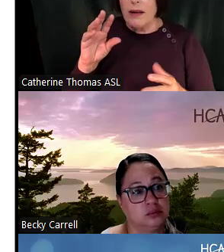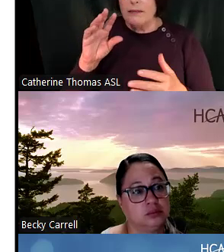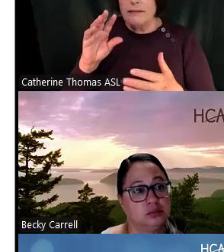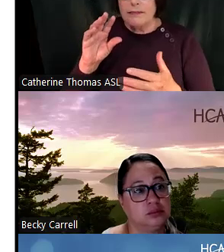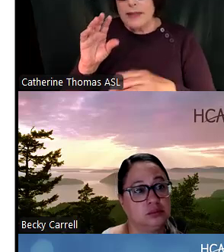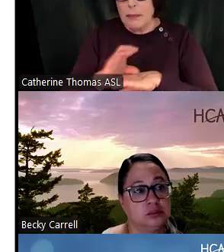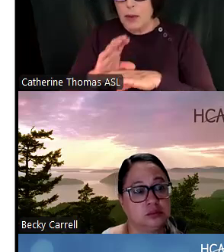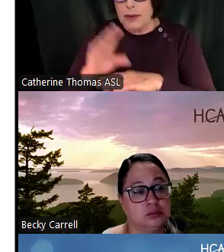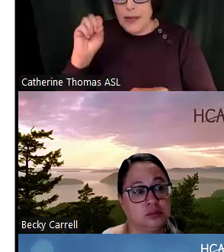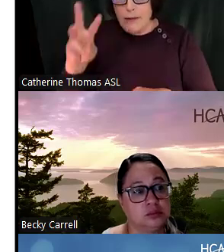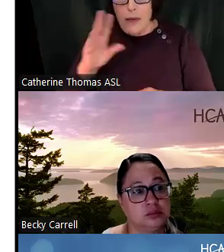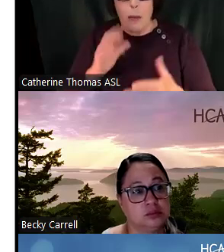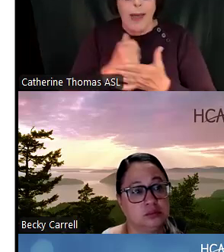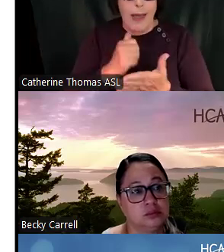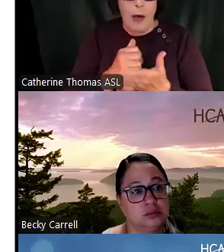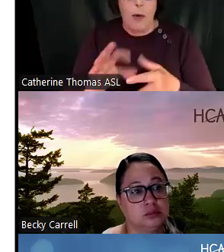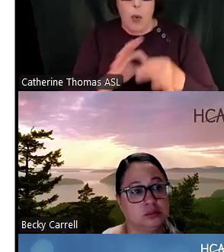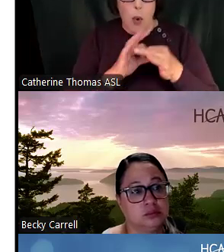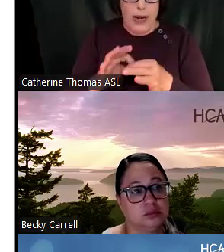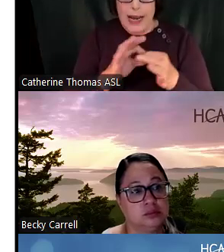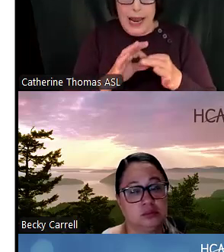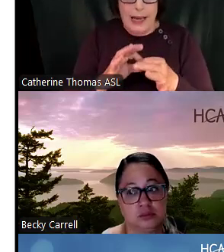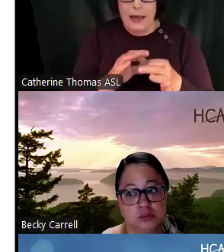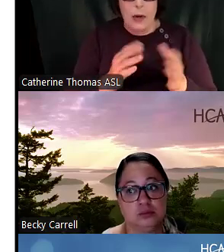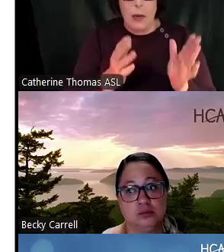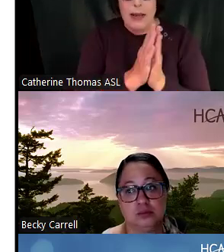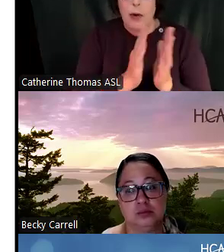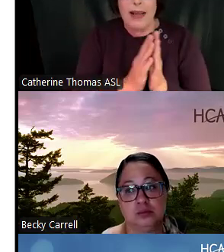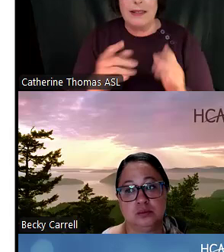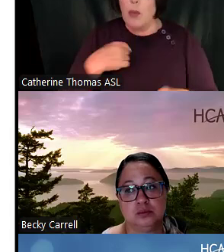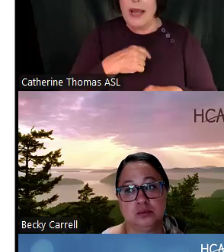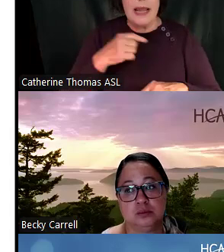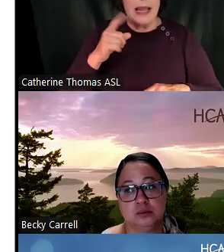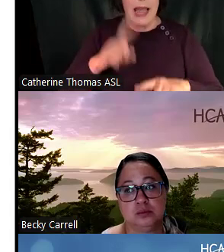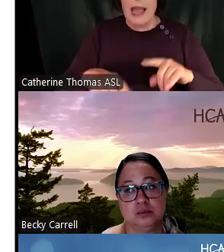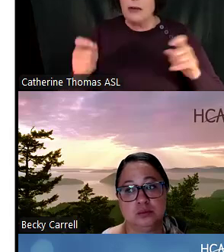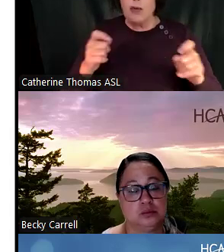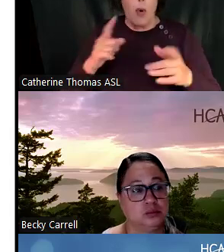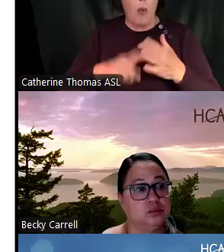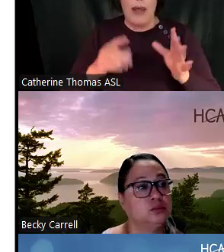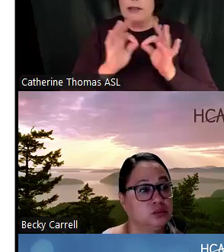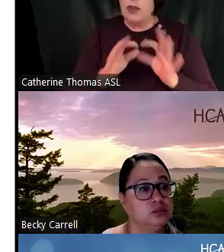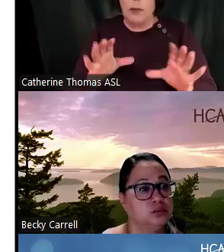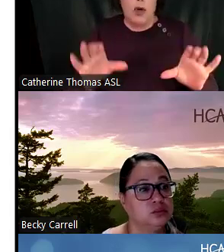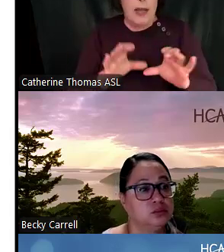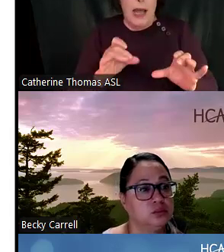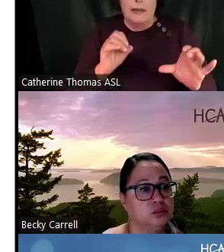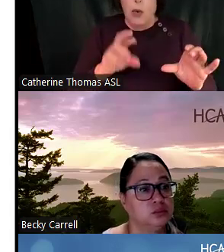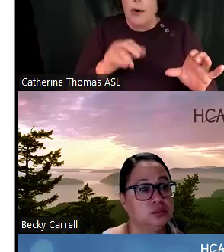We don't get to actually dictate what an interpreter does or does not do. So that adds a little bit of extra layers there. But we do